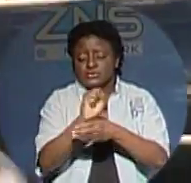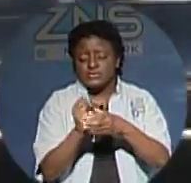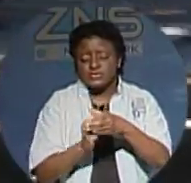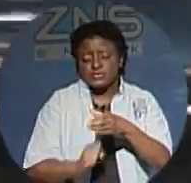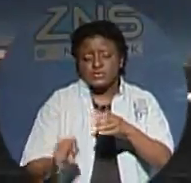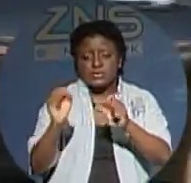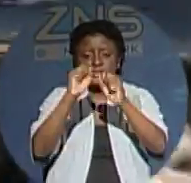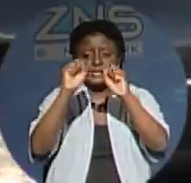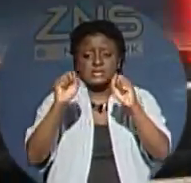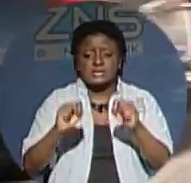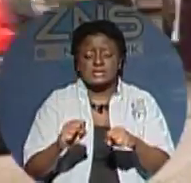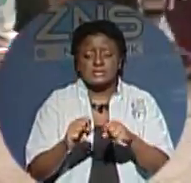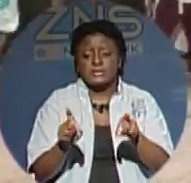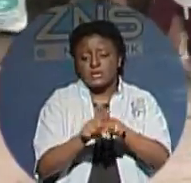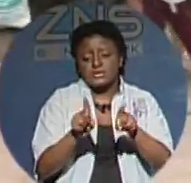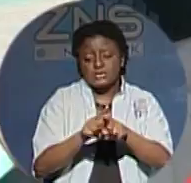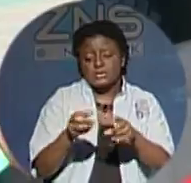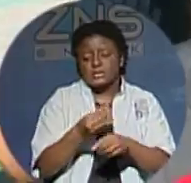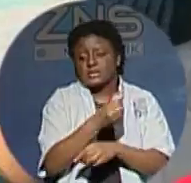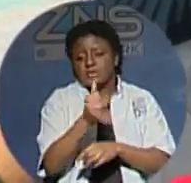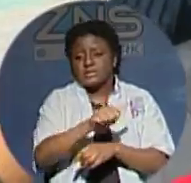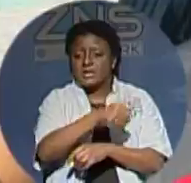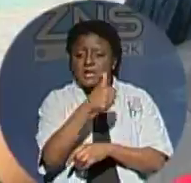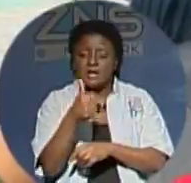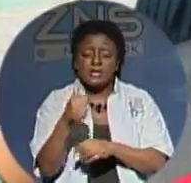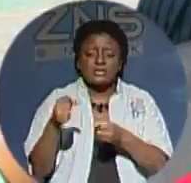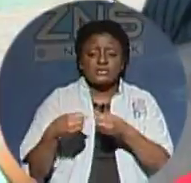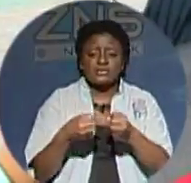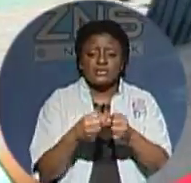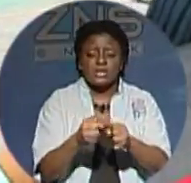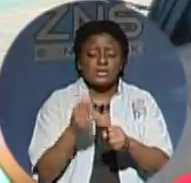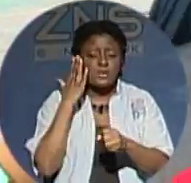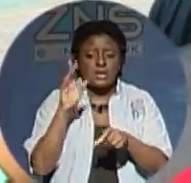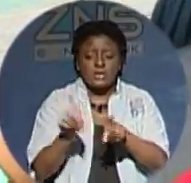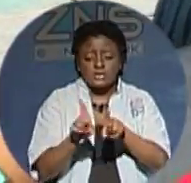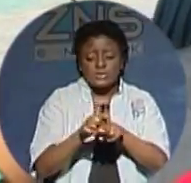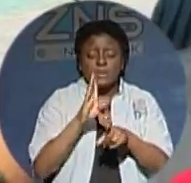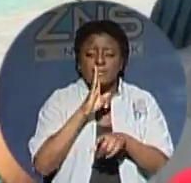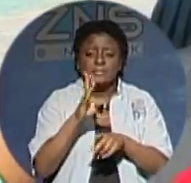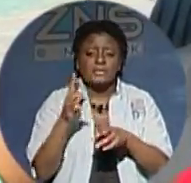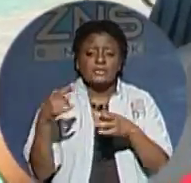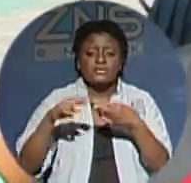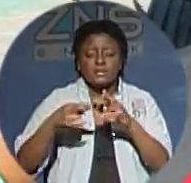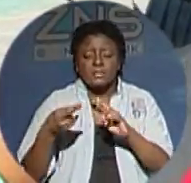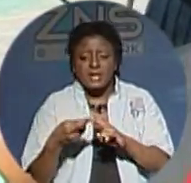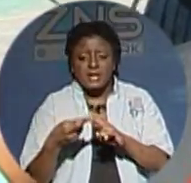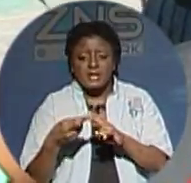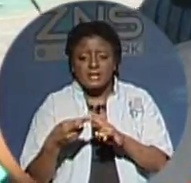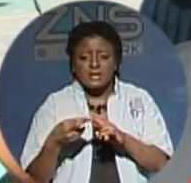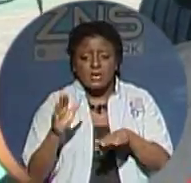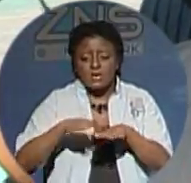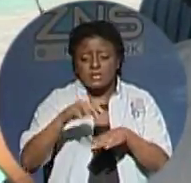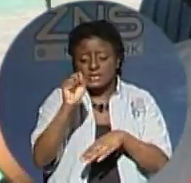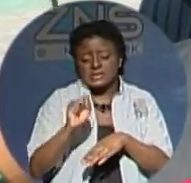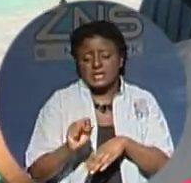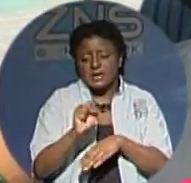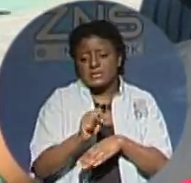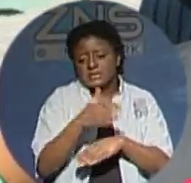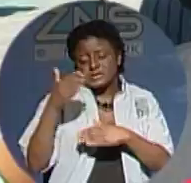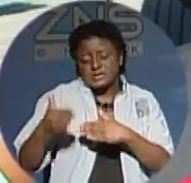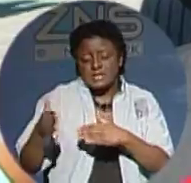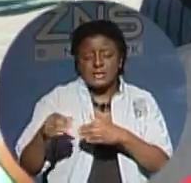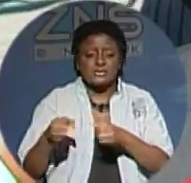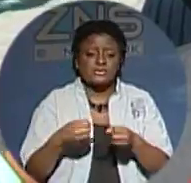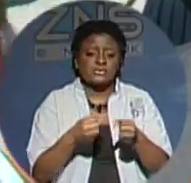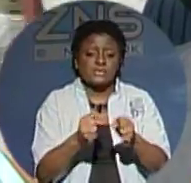follow. You'd see on the southern side of Bay Street, between Bay and Shirley, that Batelco